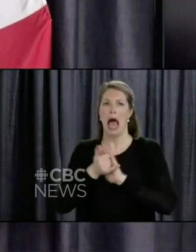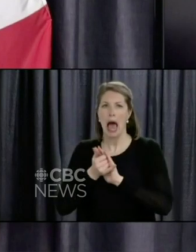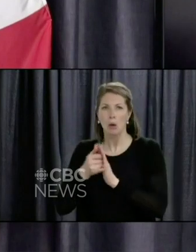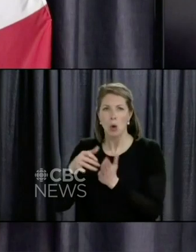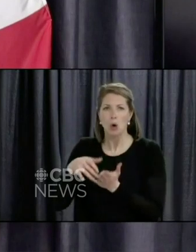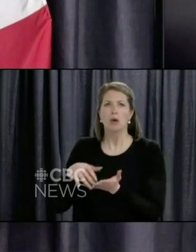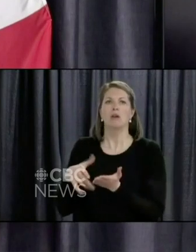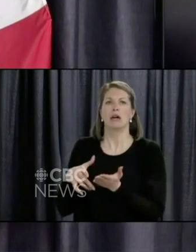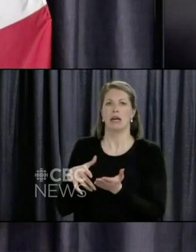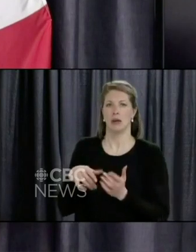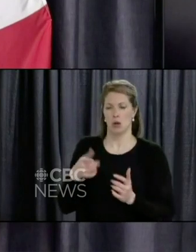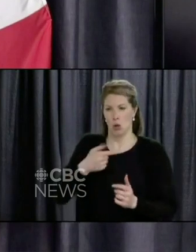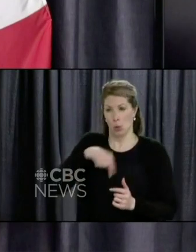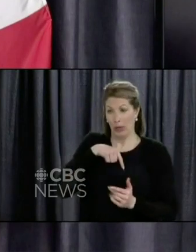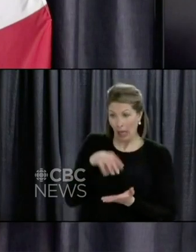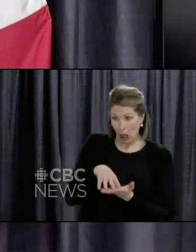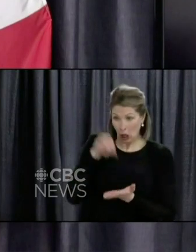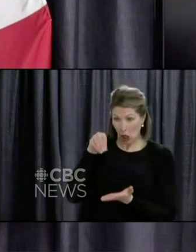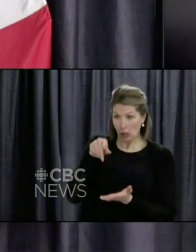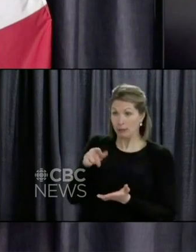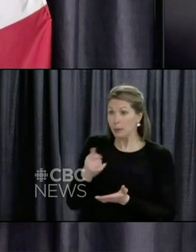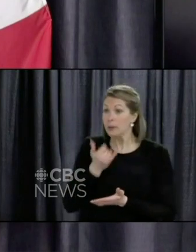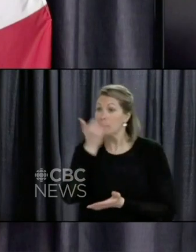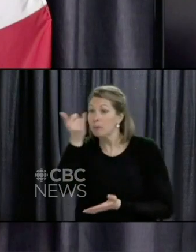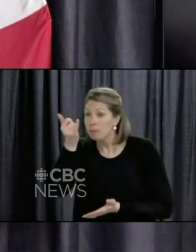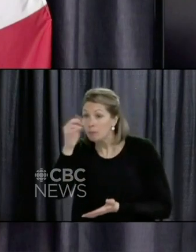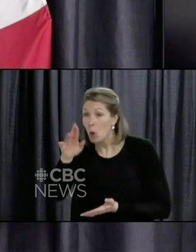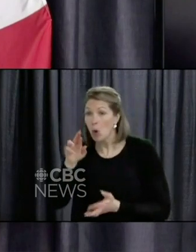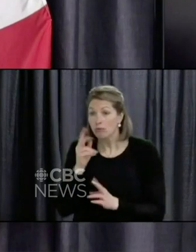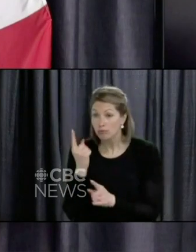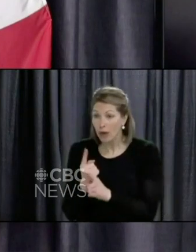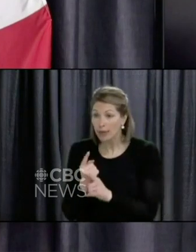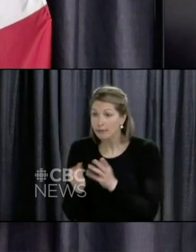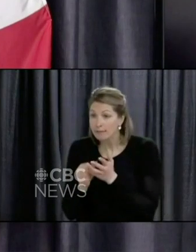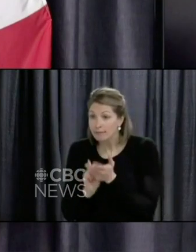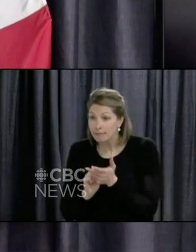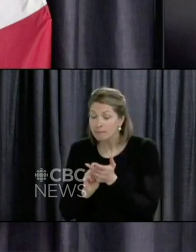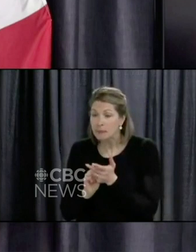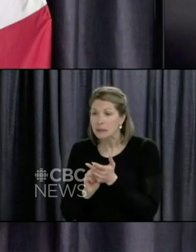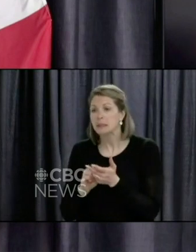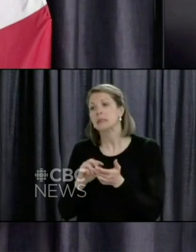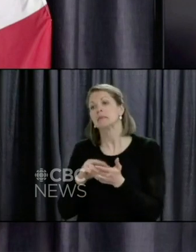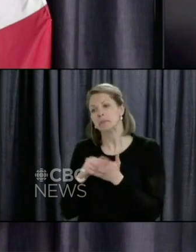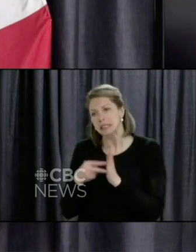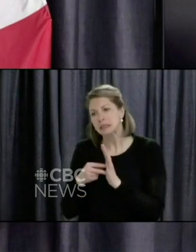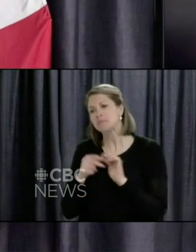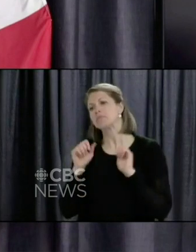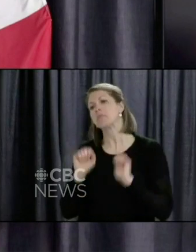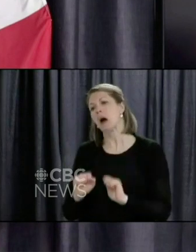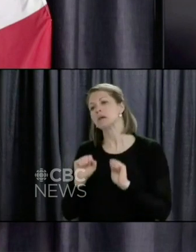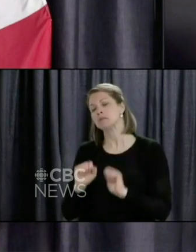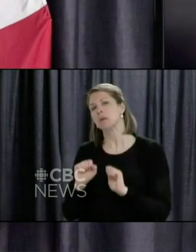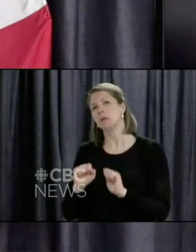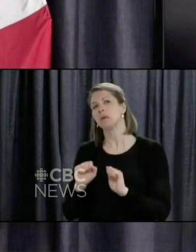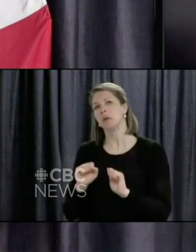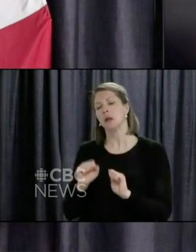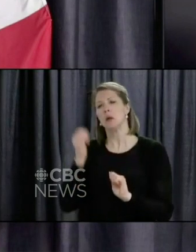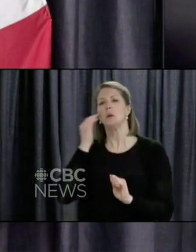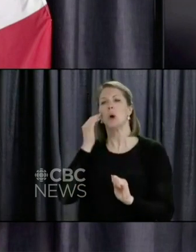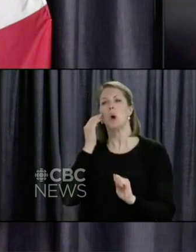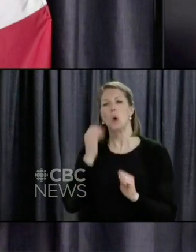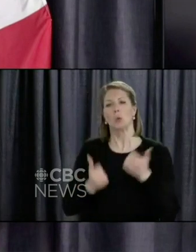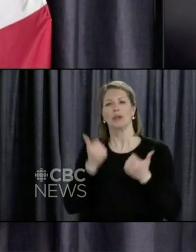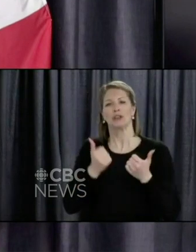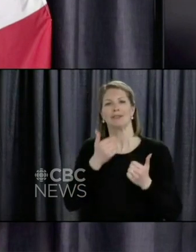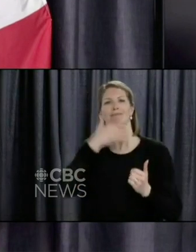tune so we can make really tough decisions. So this may not be ready for another month or so. So why am I telling you about it? And